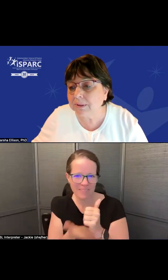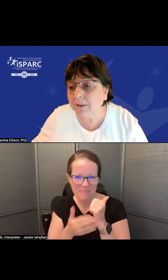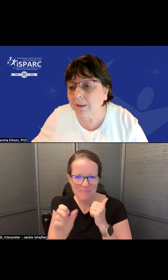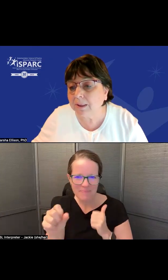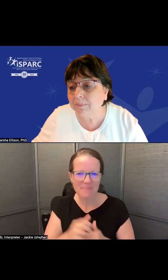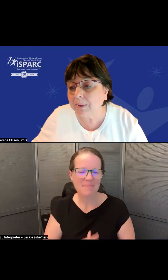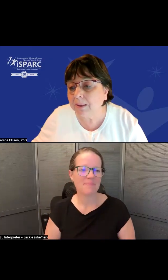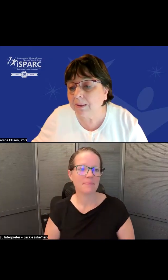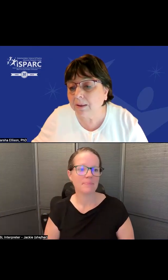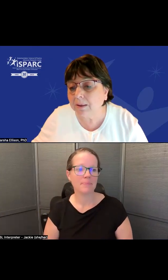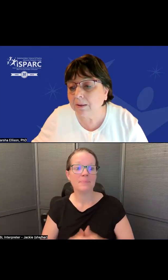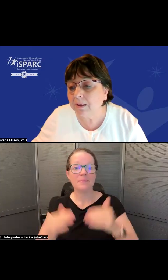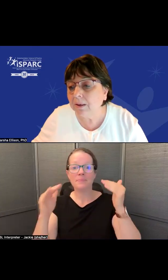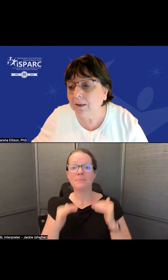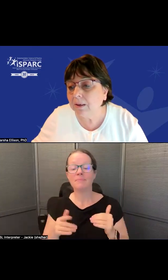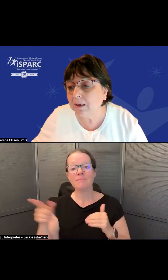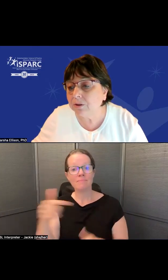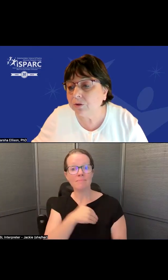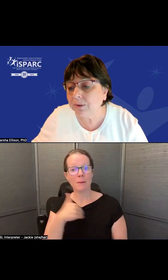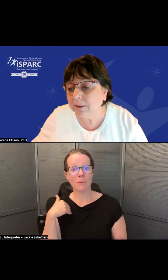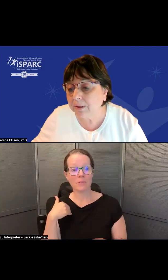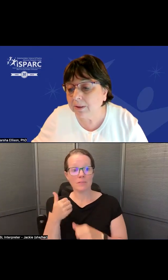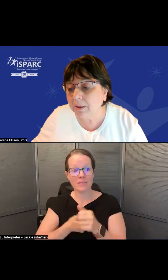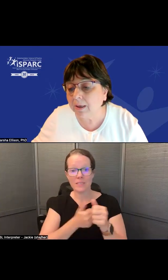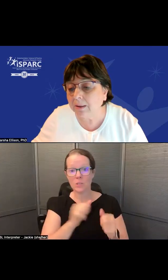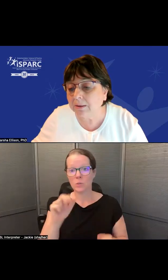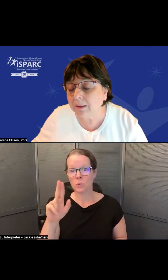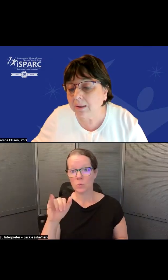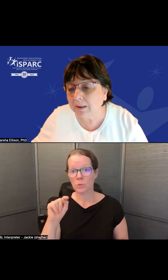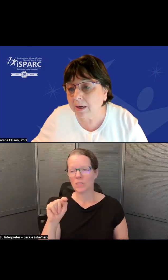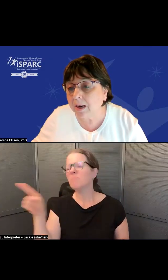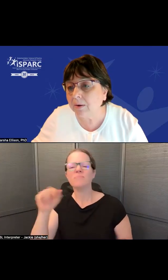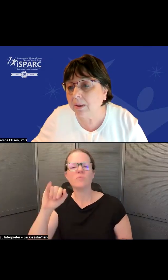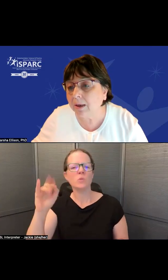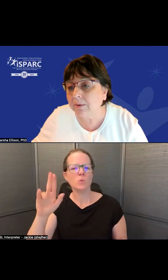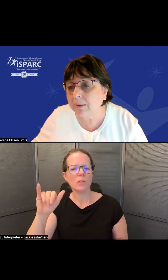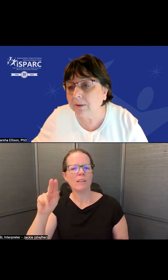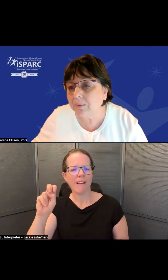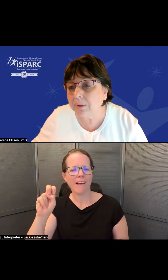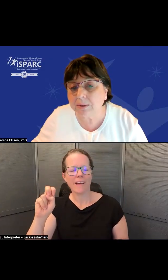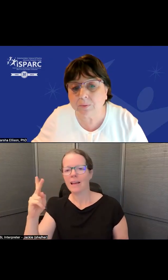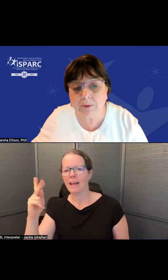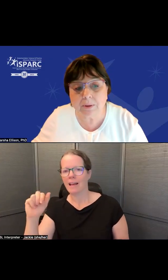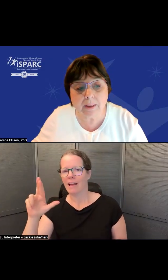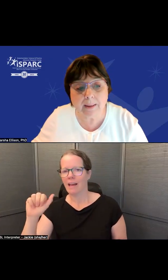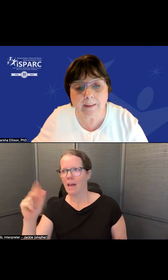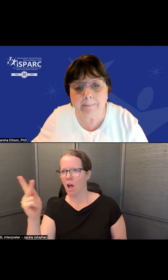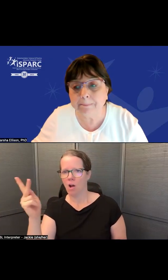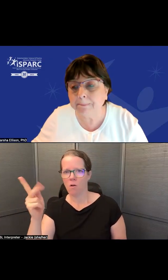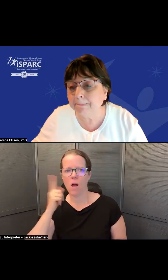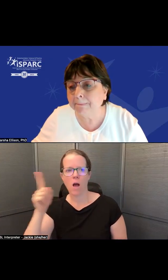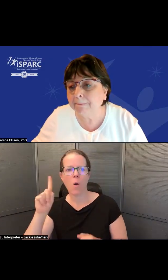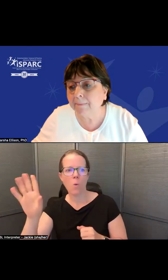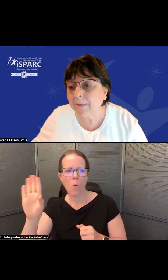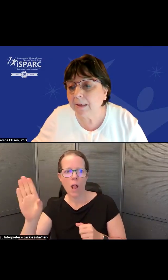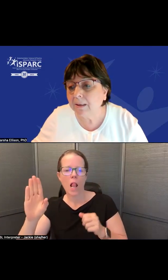the units led by Julianne and Kara, and this will